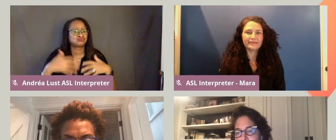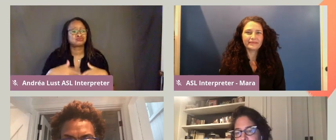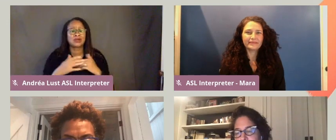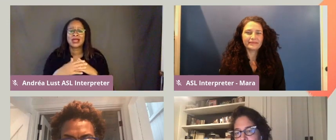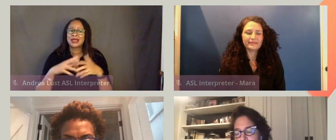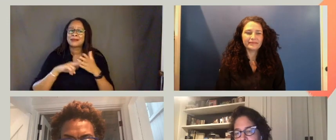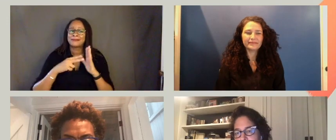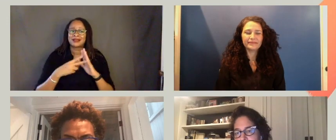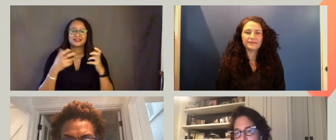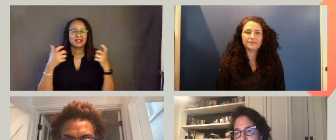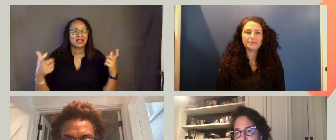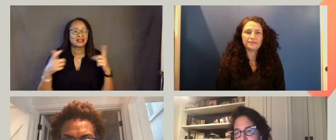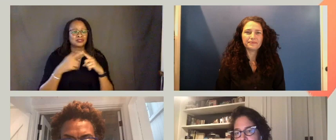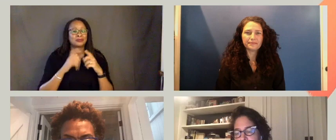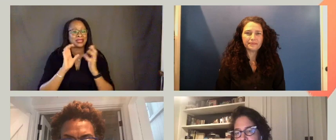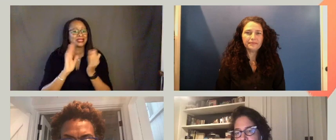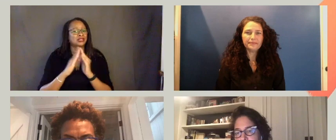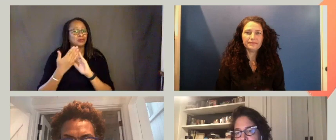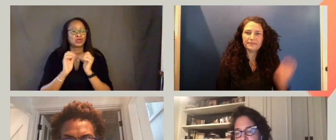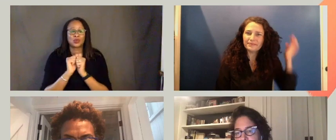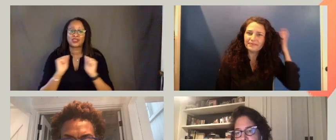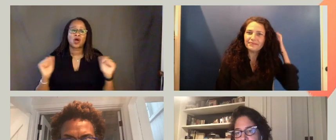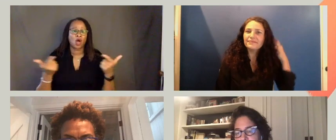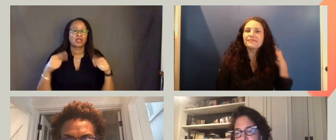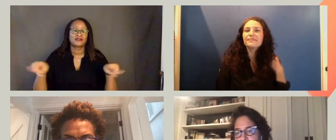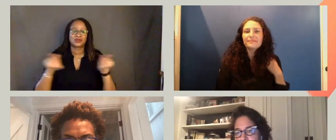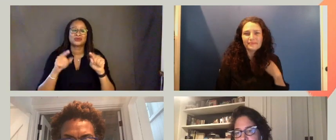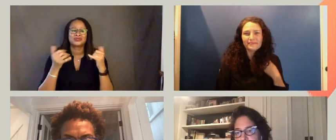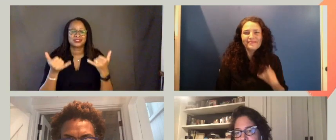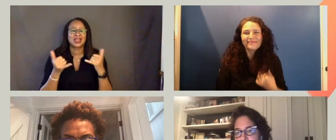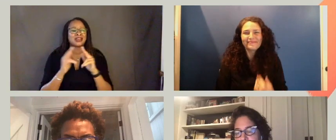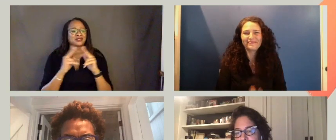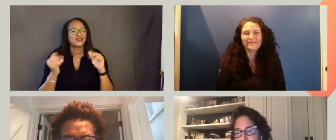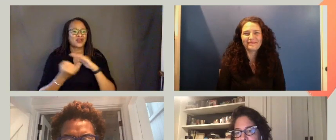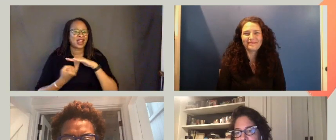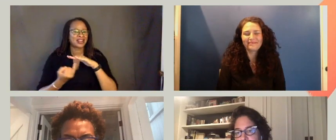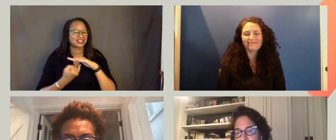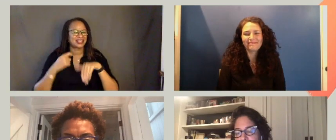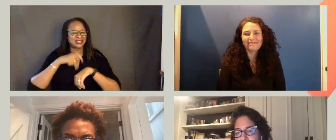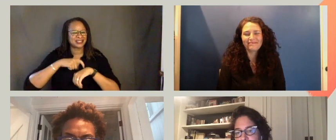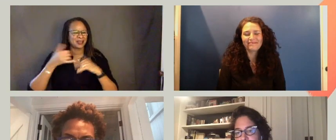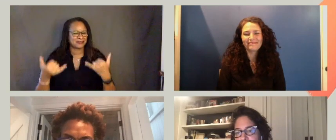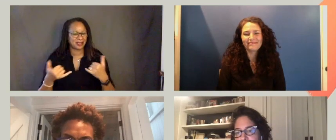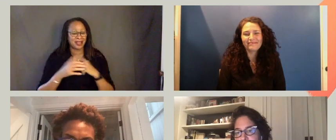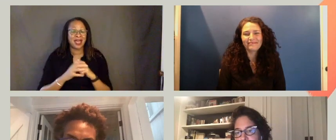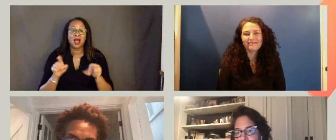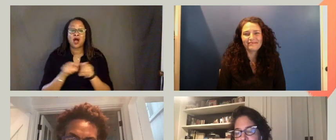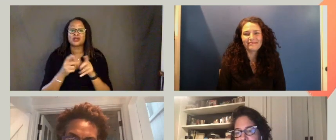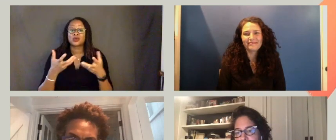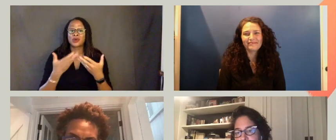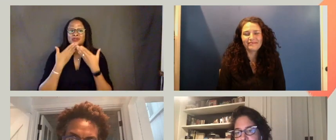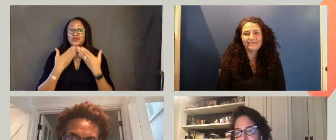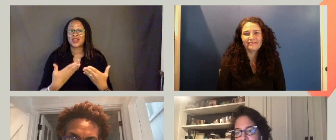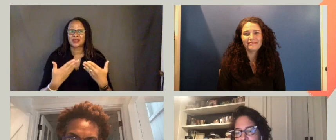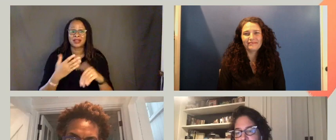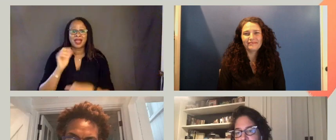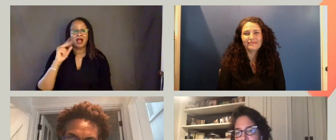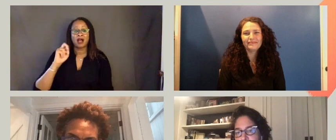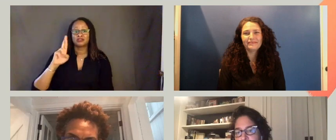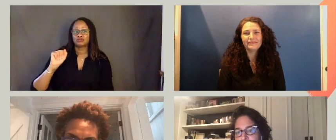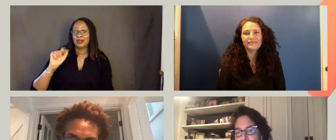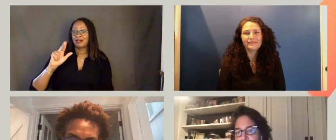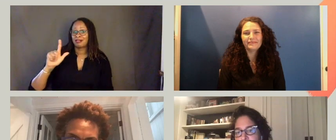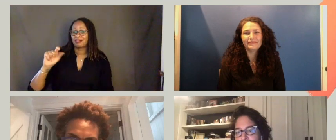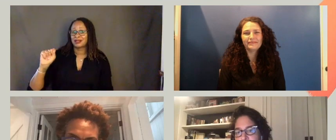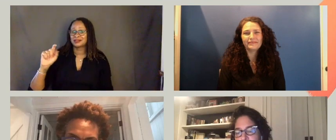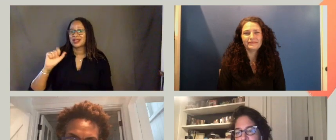to be in community with all of you in this really isolating time. I also want to thank Andrea Lust